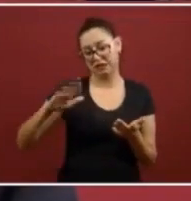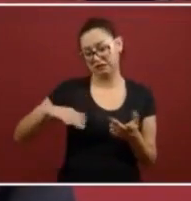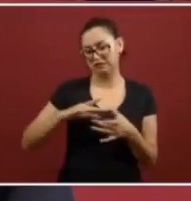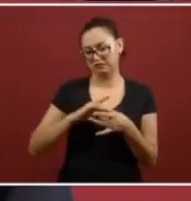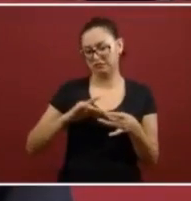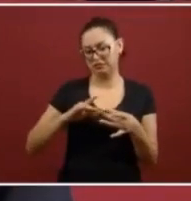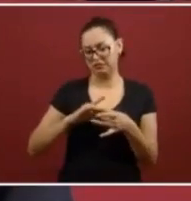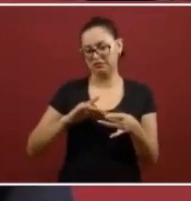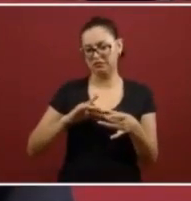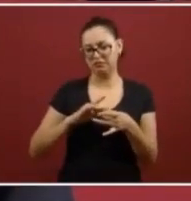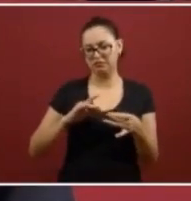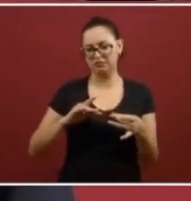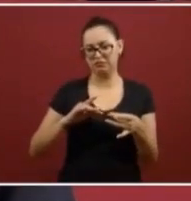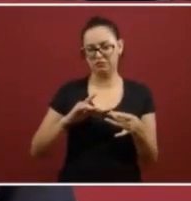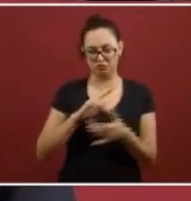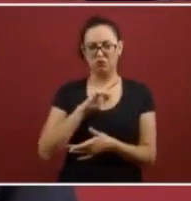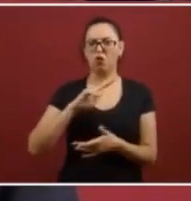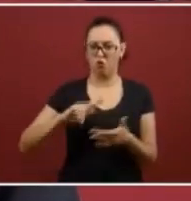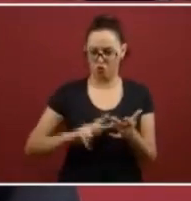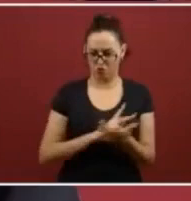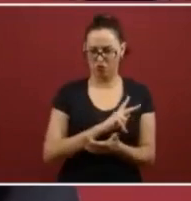as I said before,